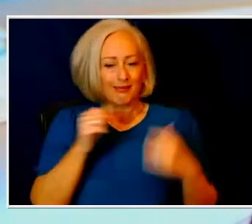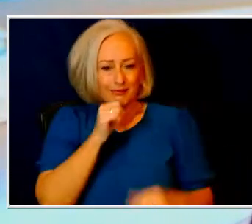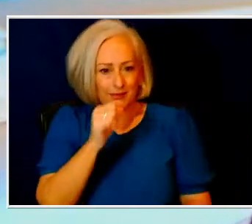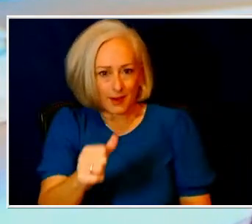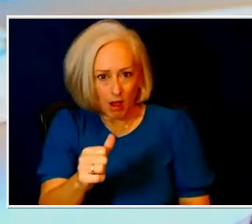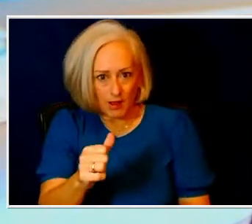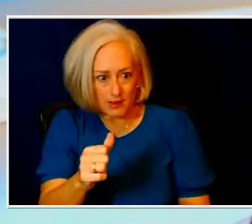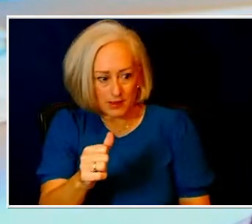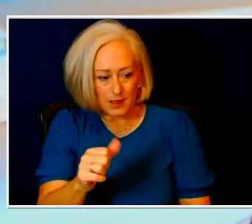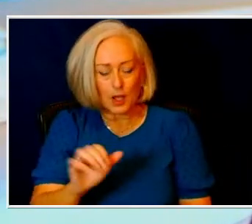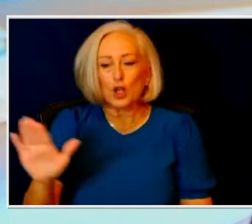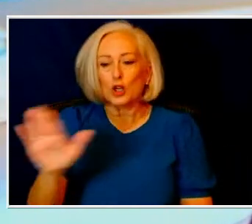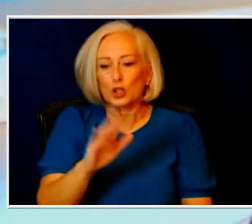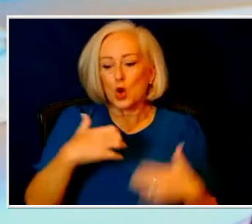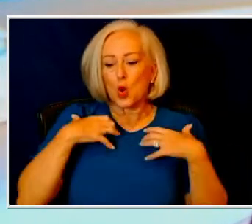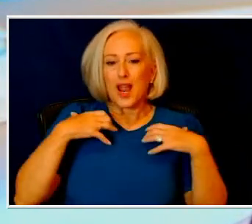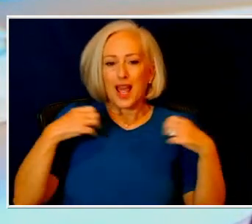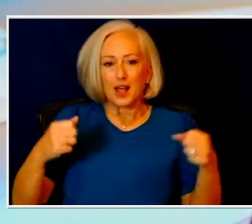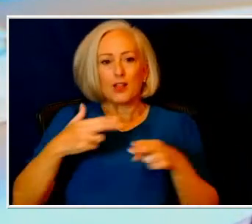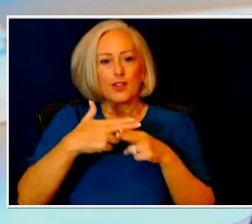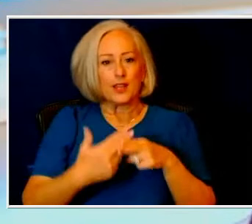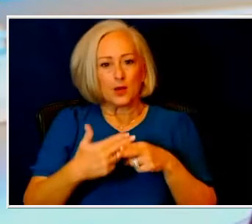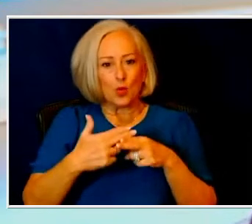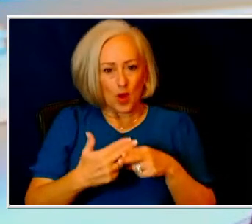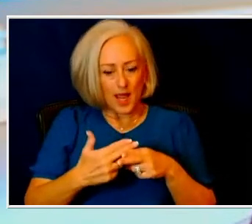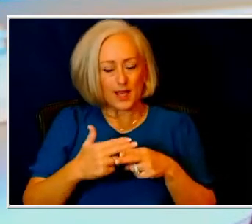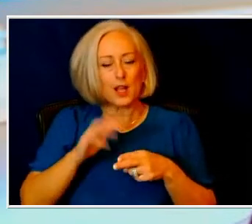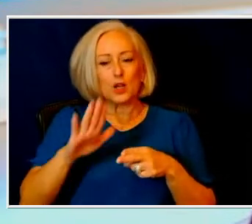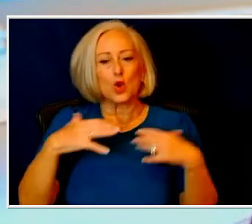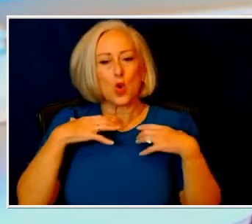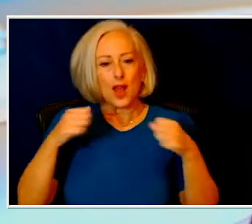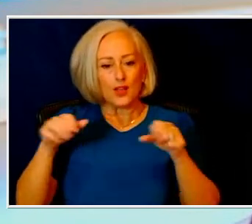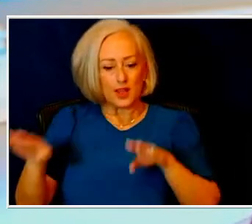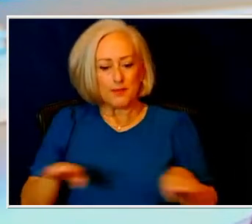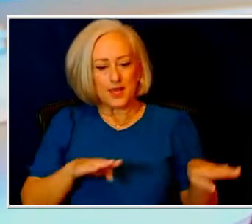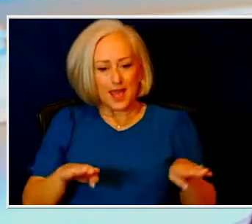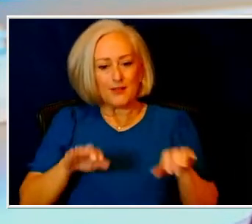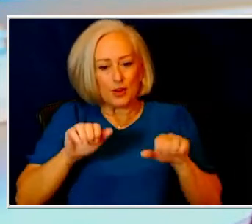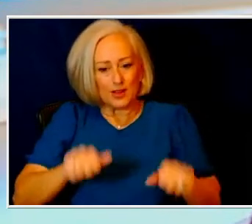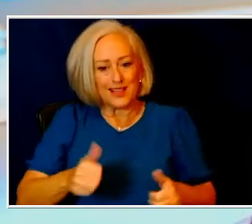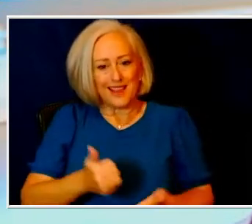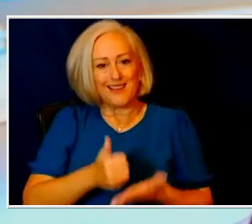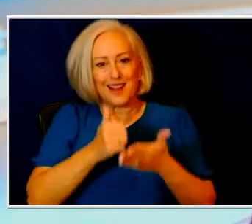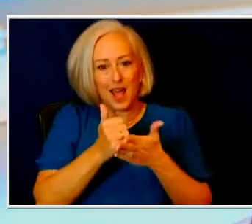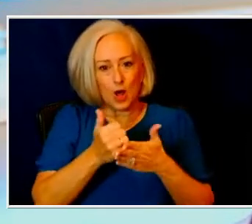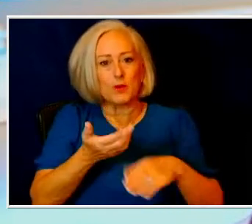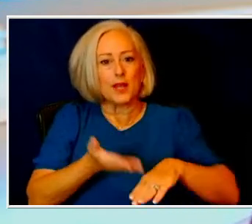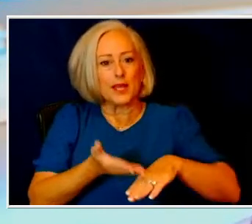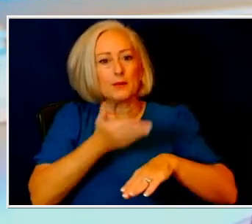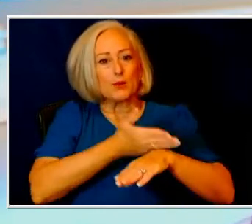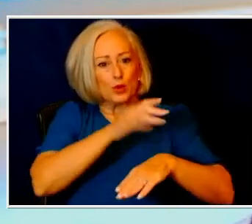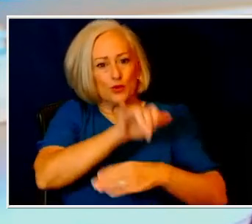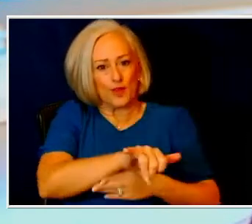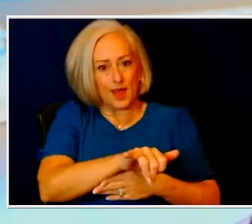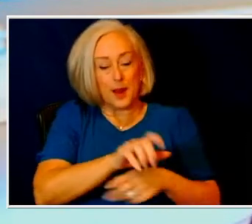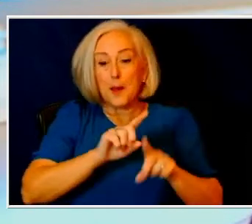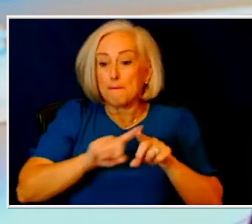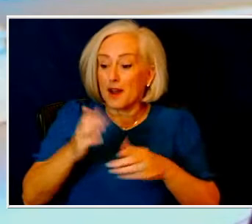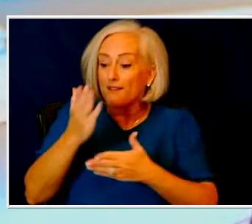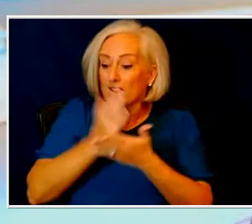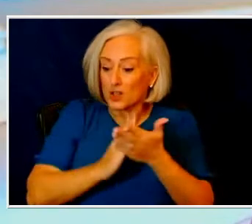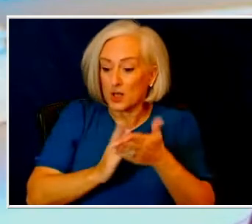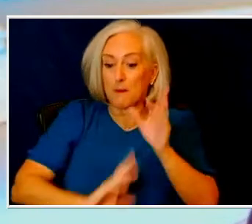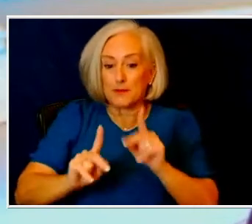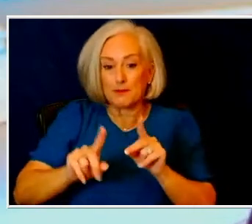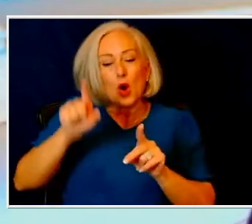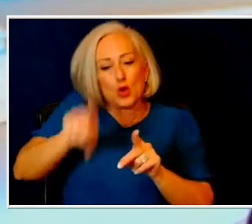weight can improve your health at that body weight. But for some people, weight loss is necessary to get those risk factors down. And